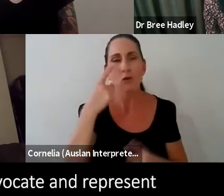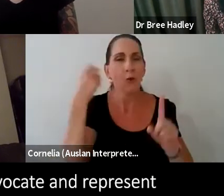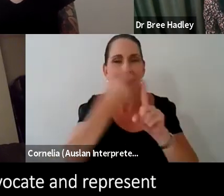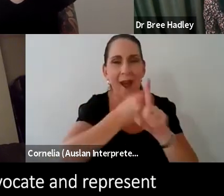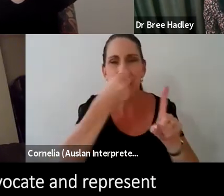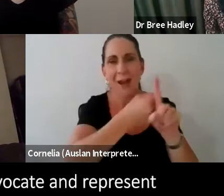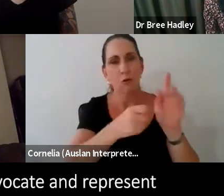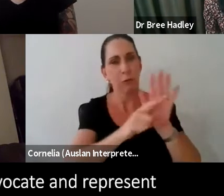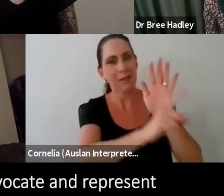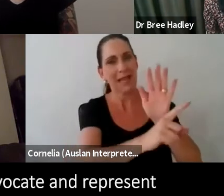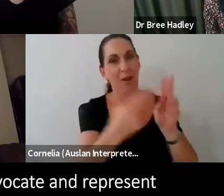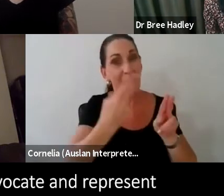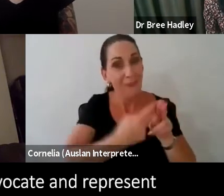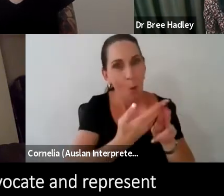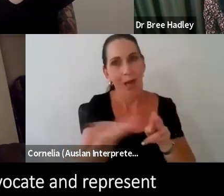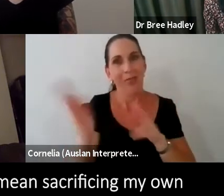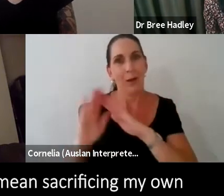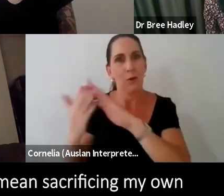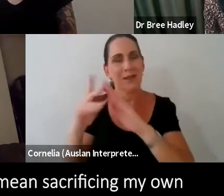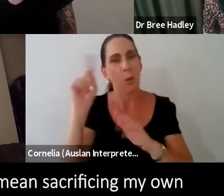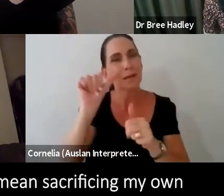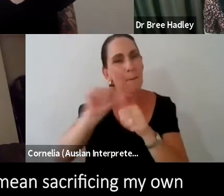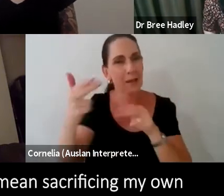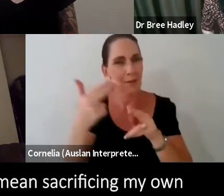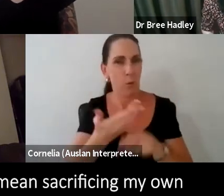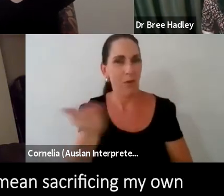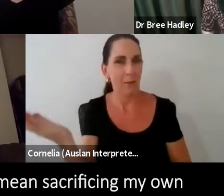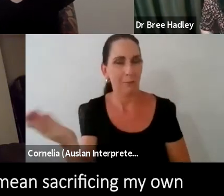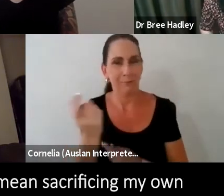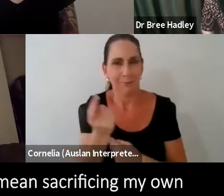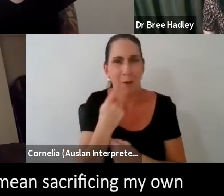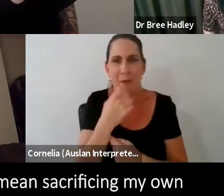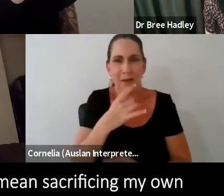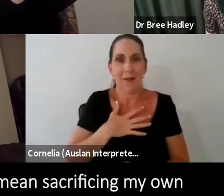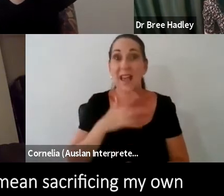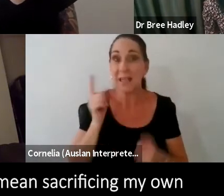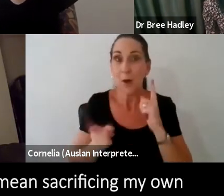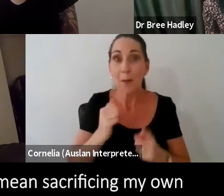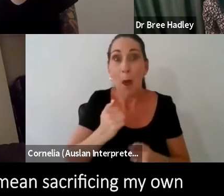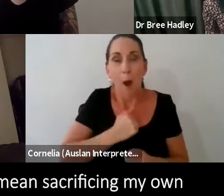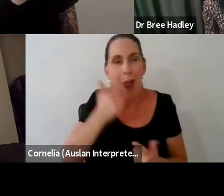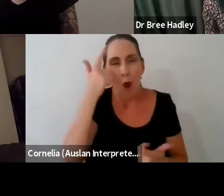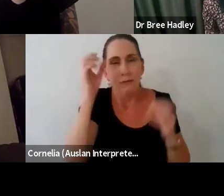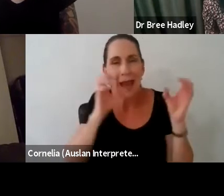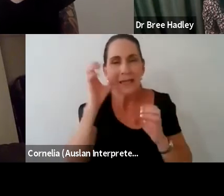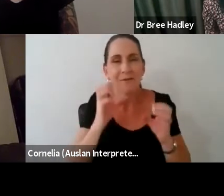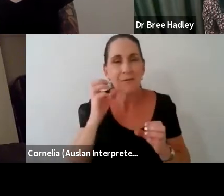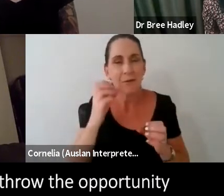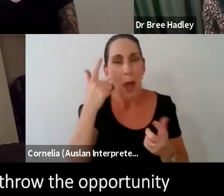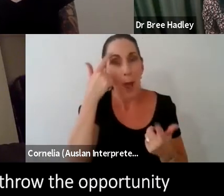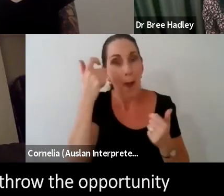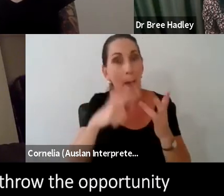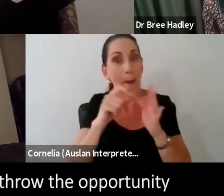for the community's best interests, not my own. And that sometimes means sacrificing my own creative opinion or aesthetic, but, you